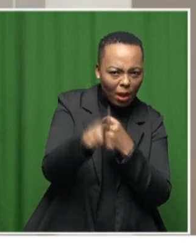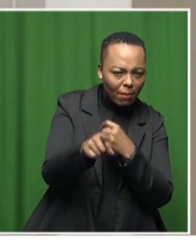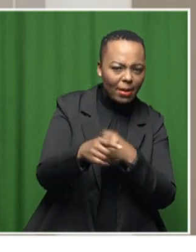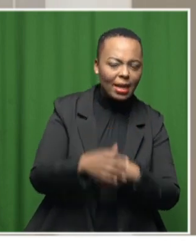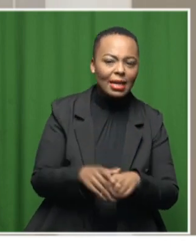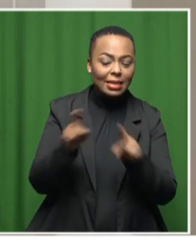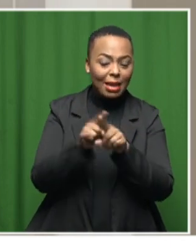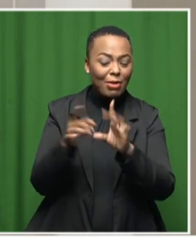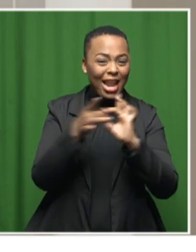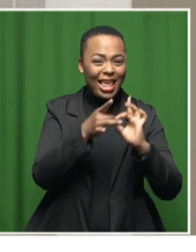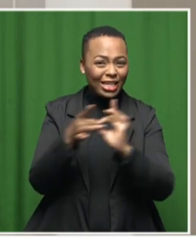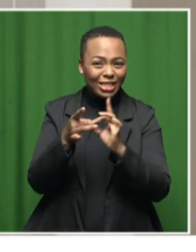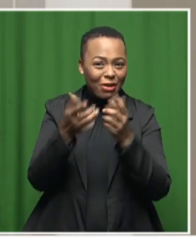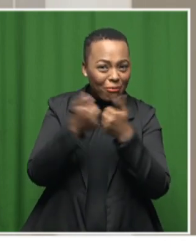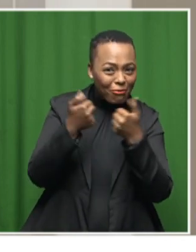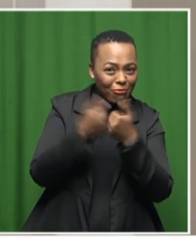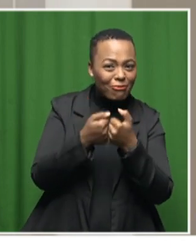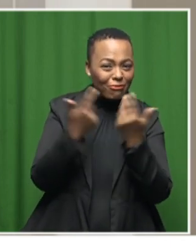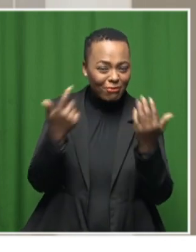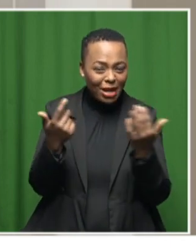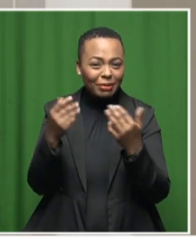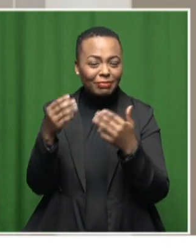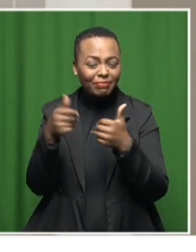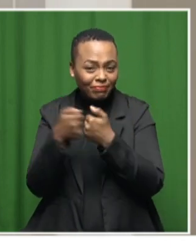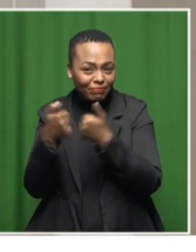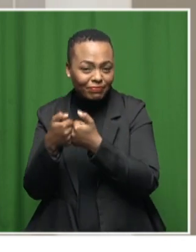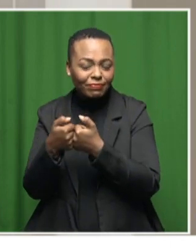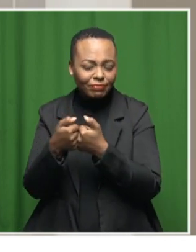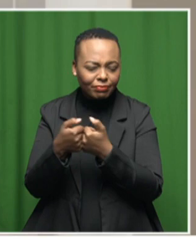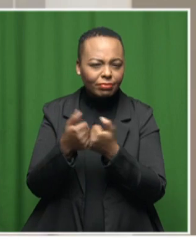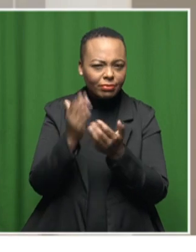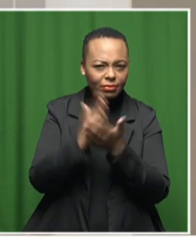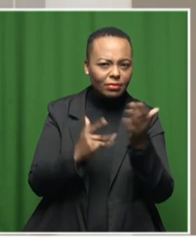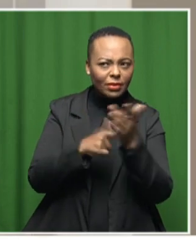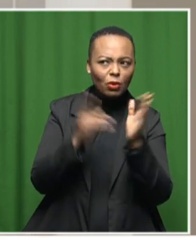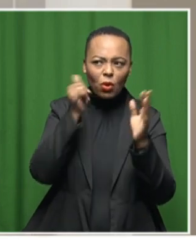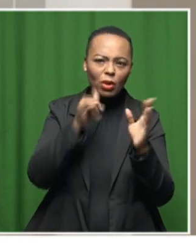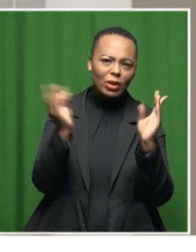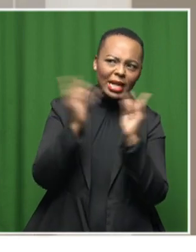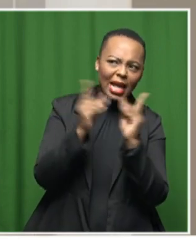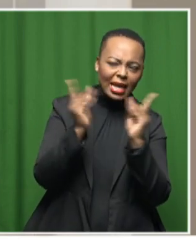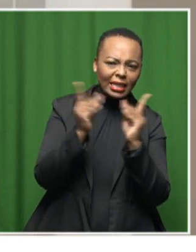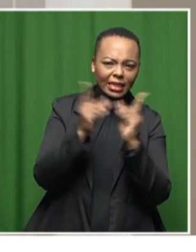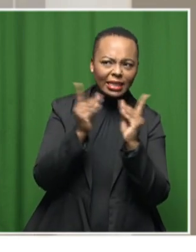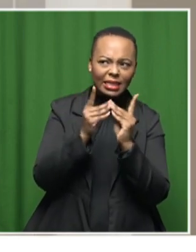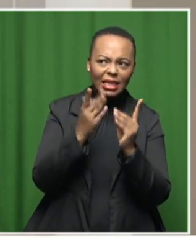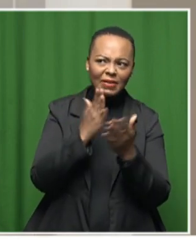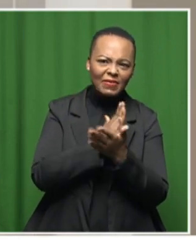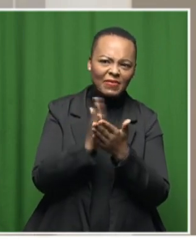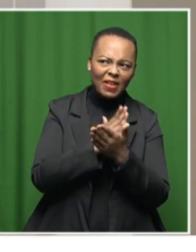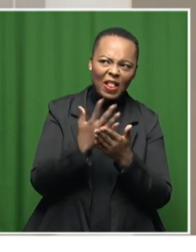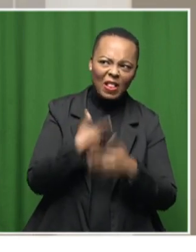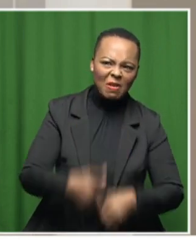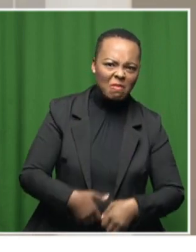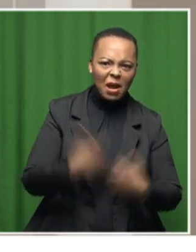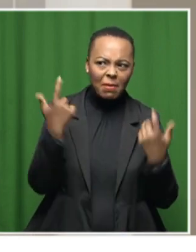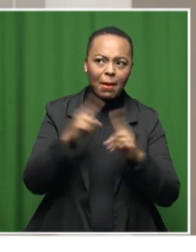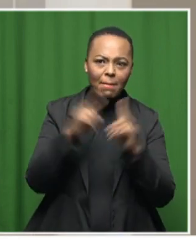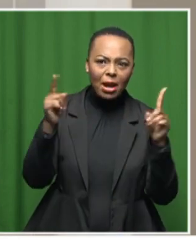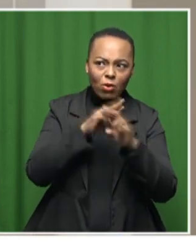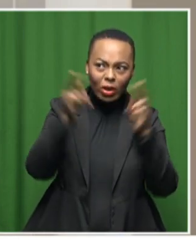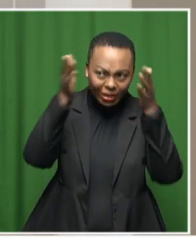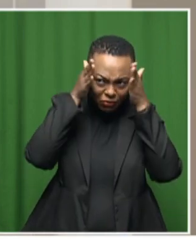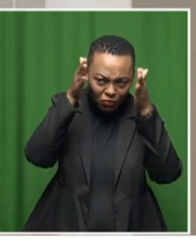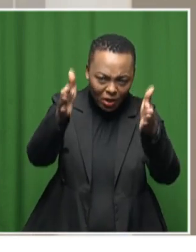in relationships, we tend to be so picking up and feeling offended instead of listening attentively